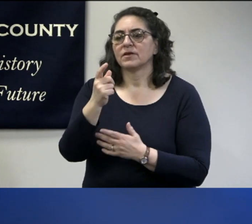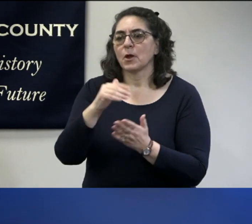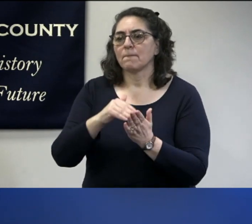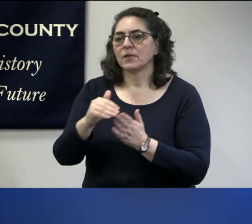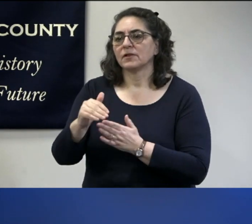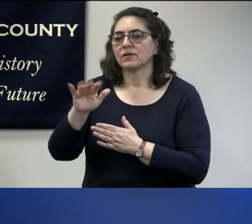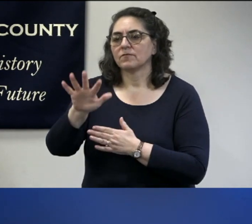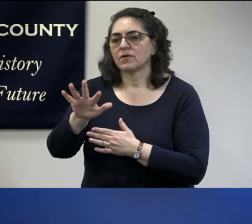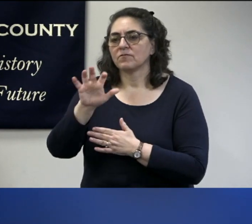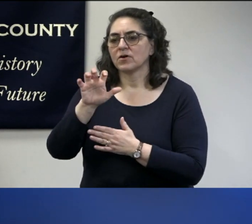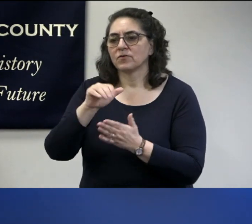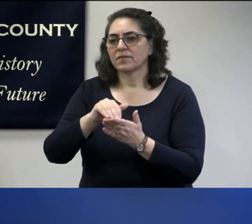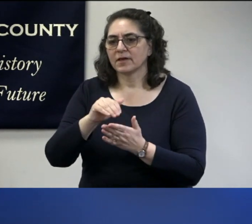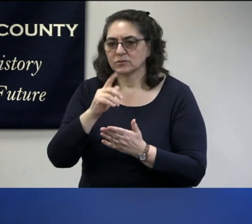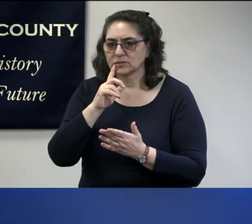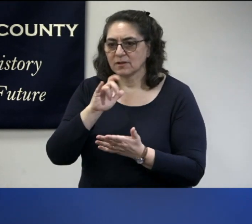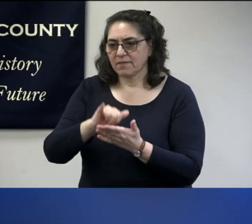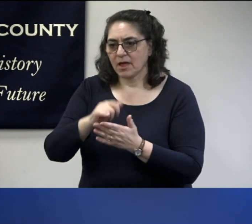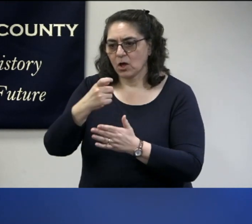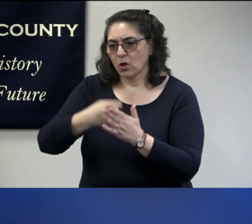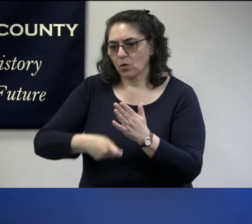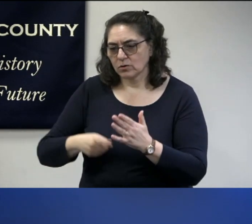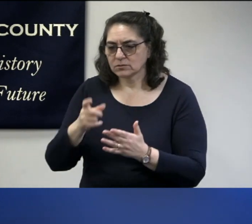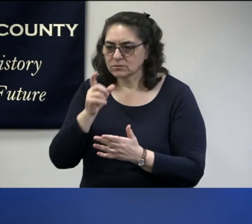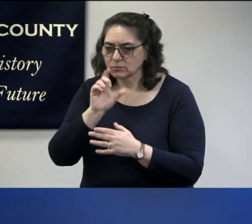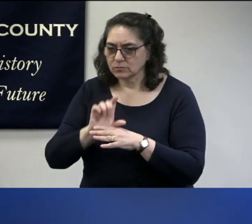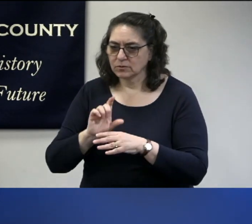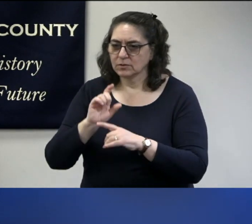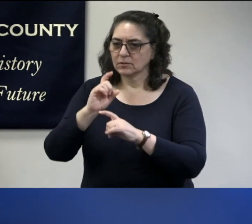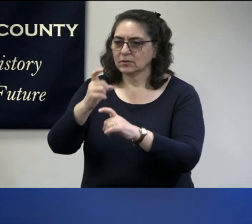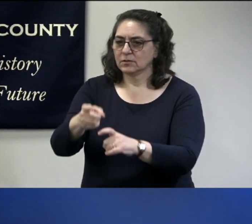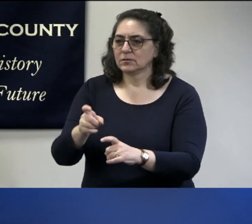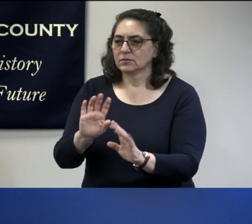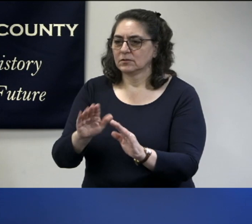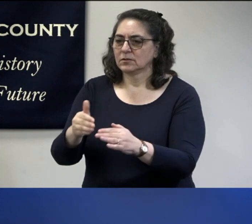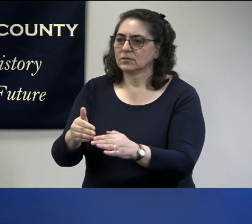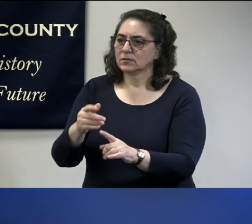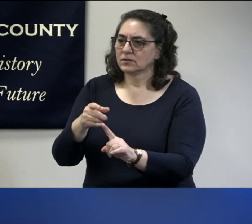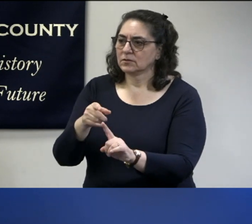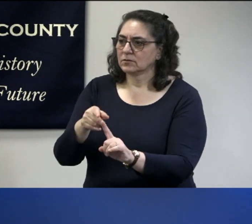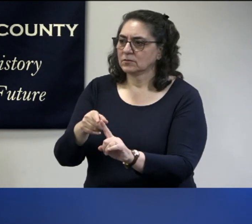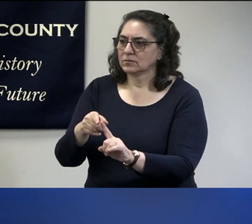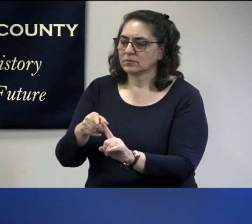$11,500,000 to pay the cost thereof, to appropriate the state,